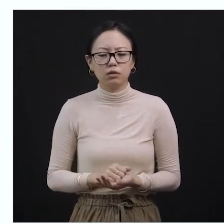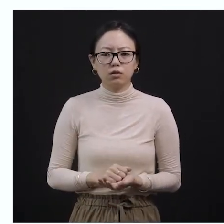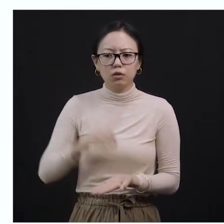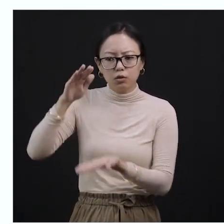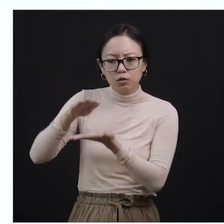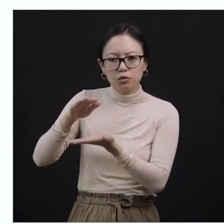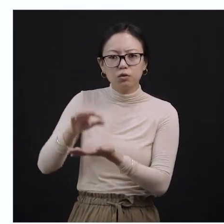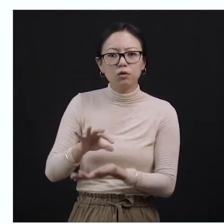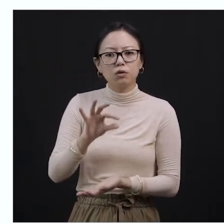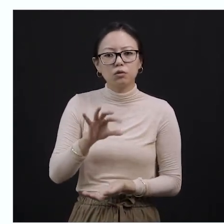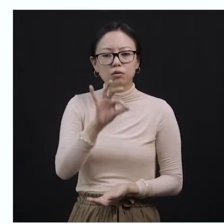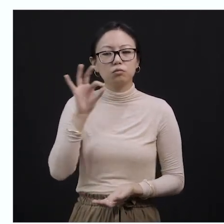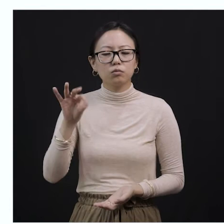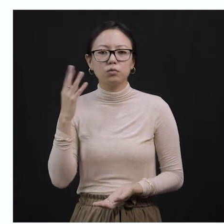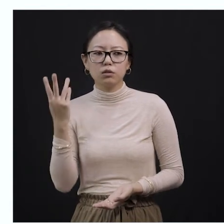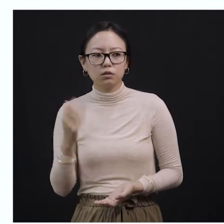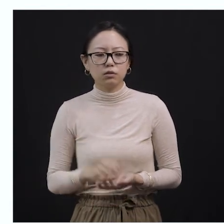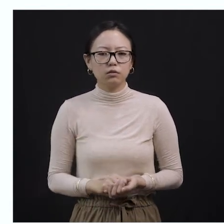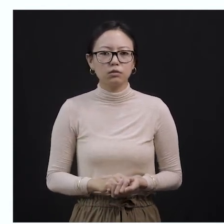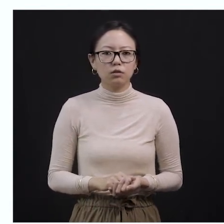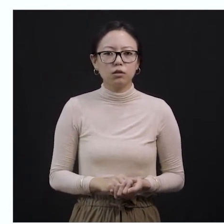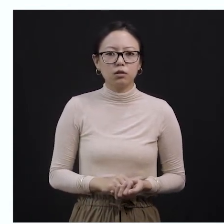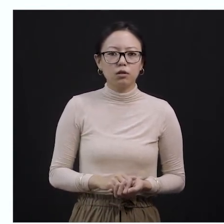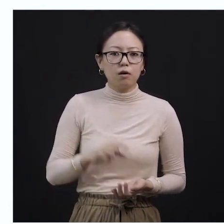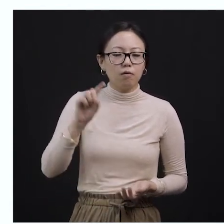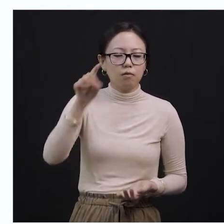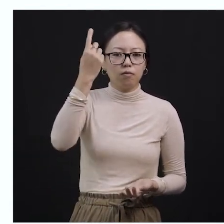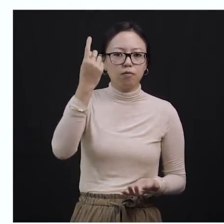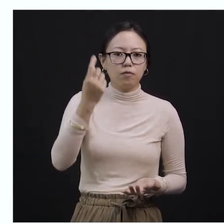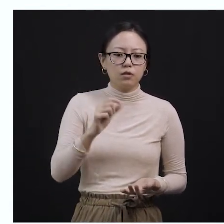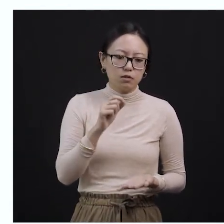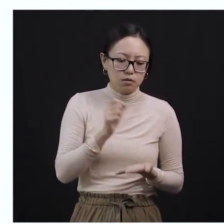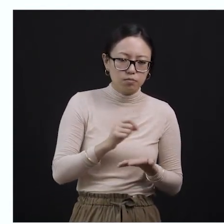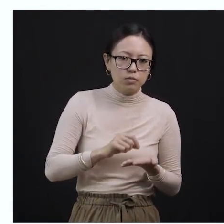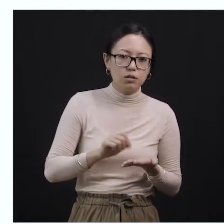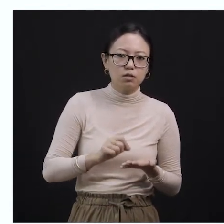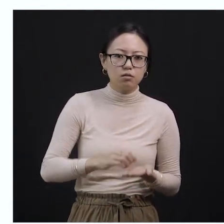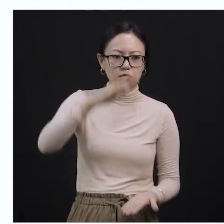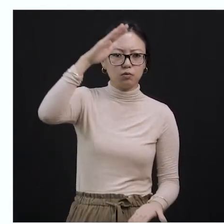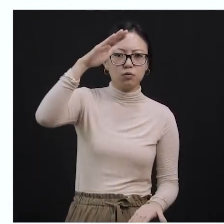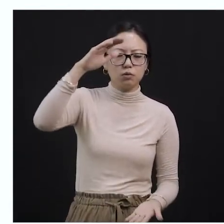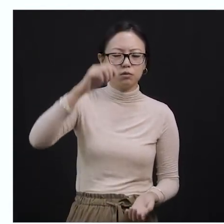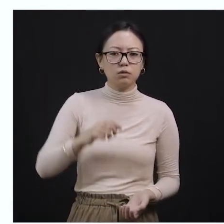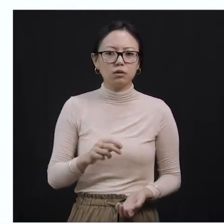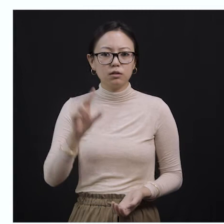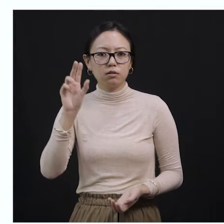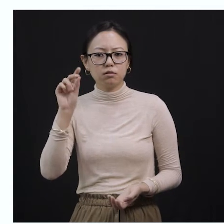is longer than pencil 2. Okay, children? This pencil 1 is longer than pencil